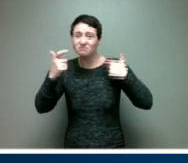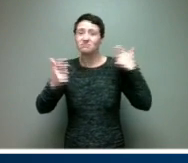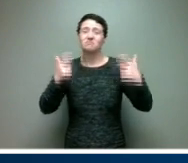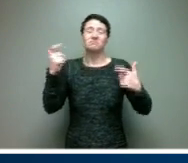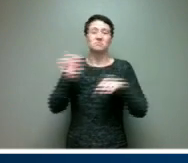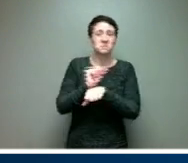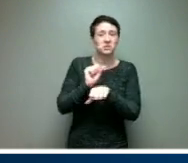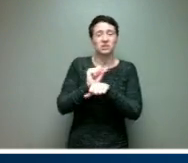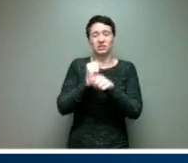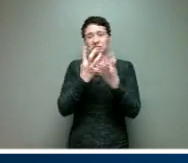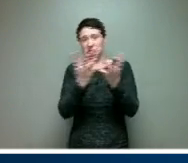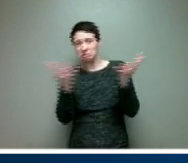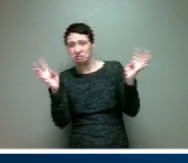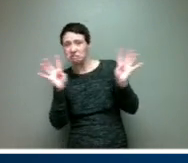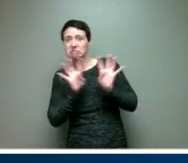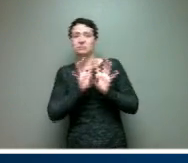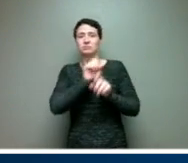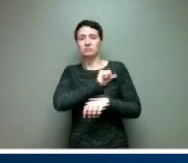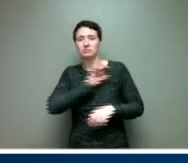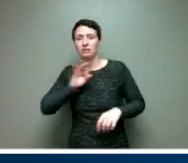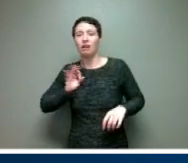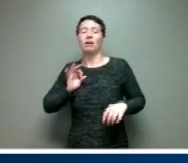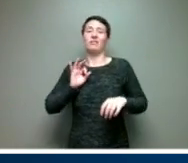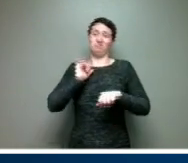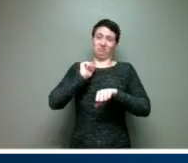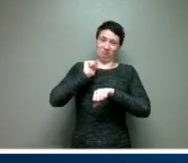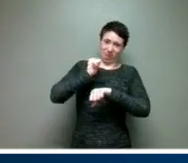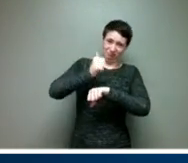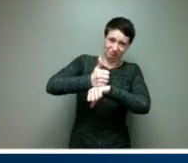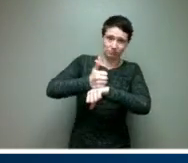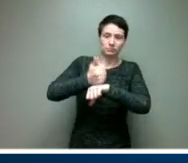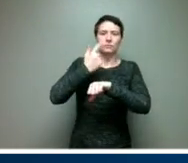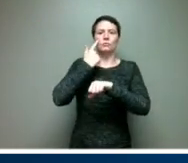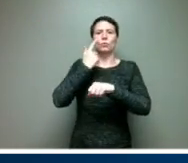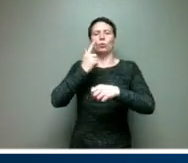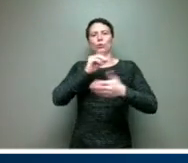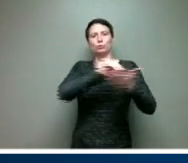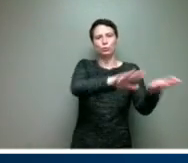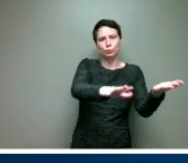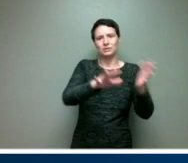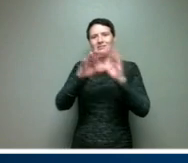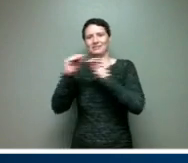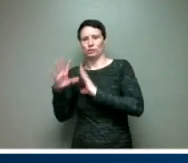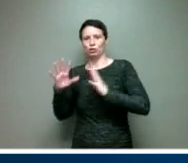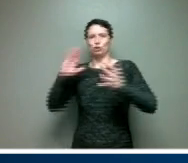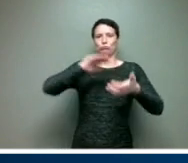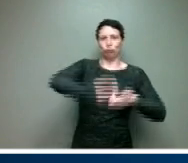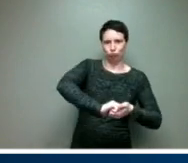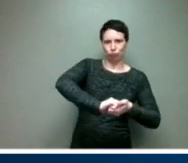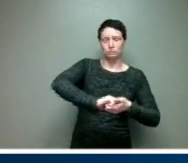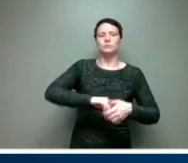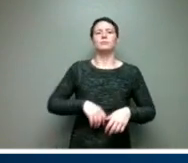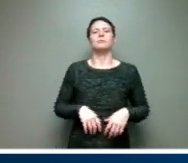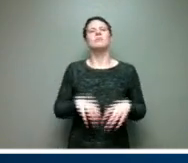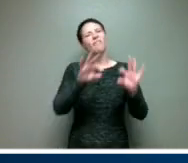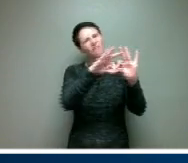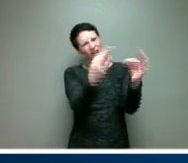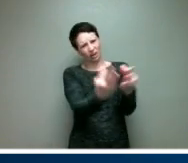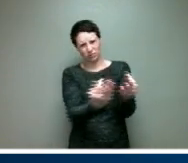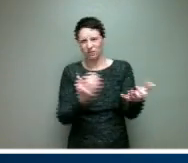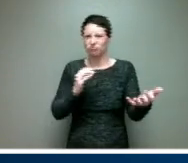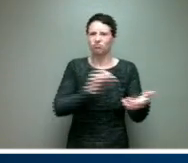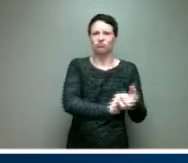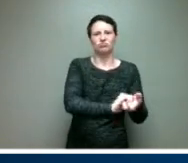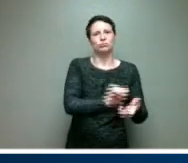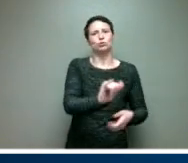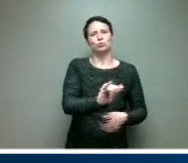for our students and our families. Again, this is unprecedented. I know many